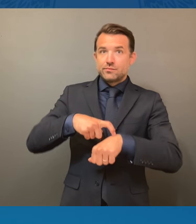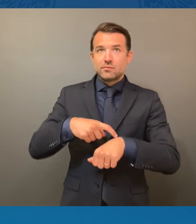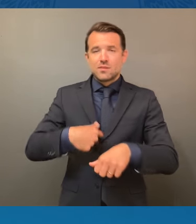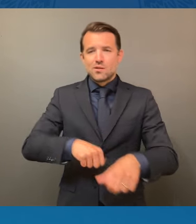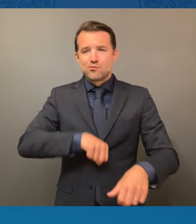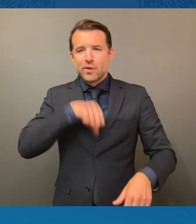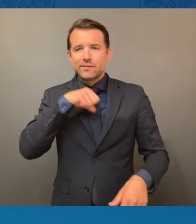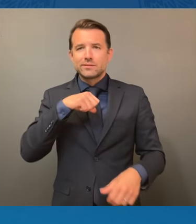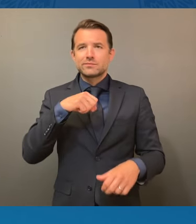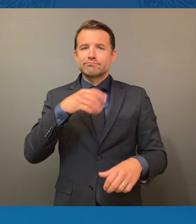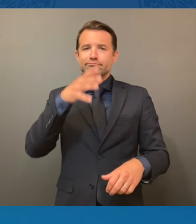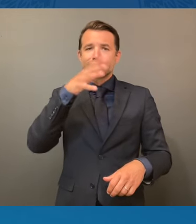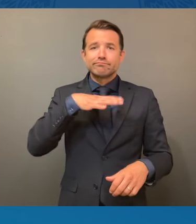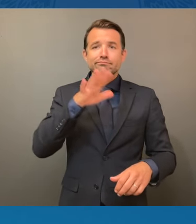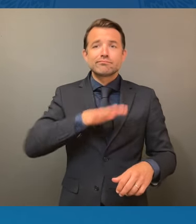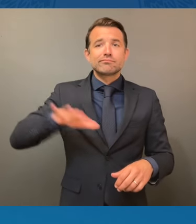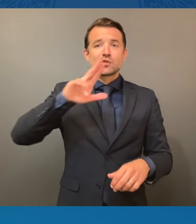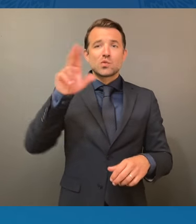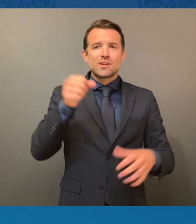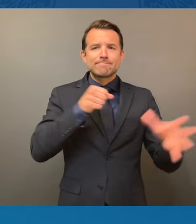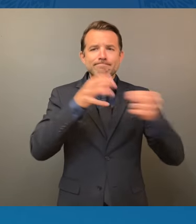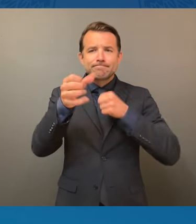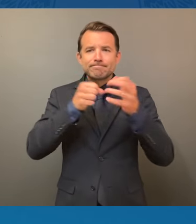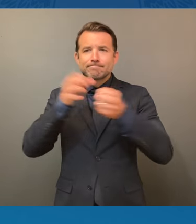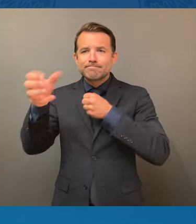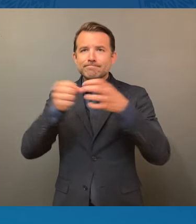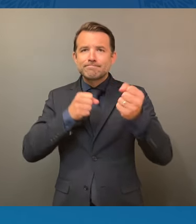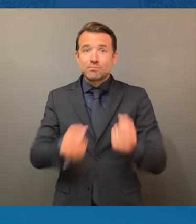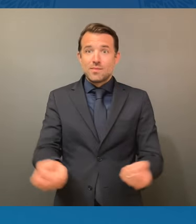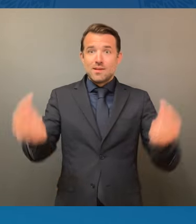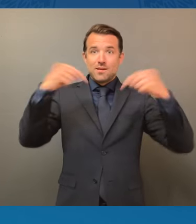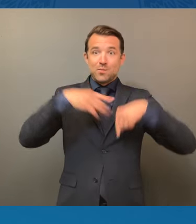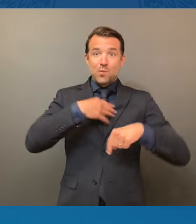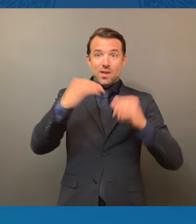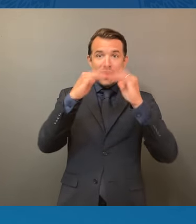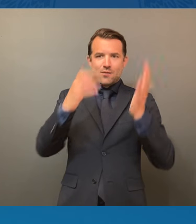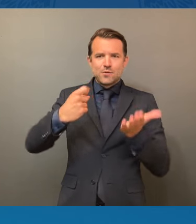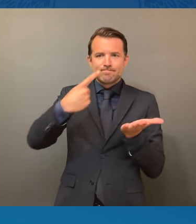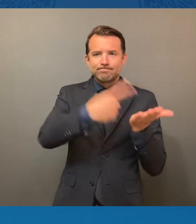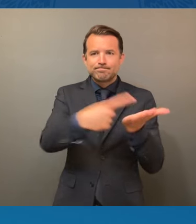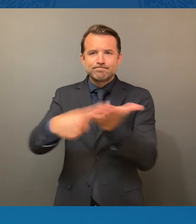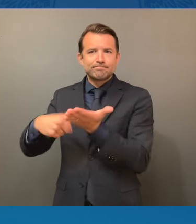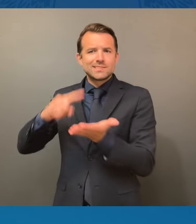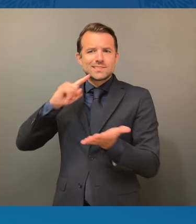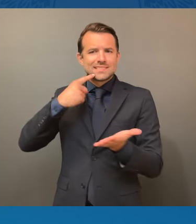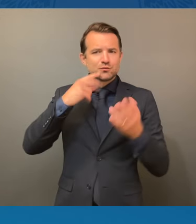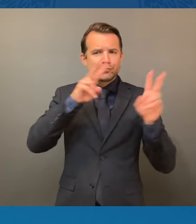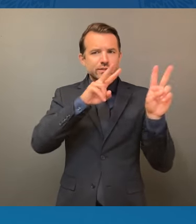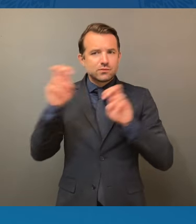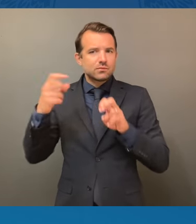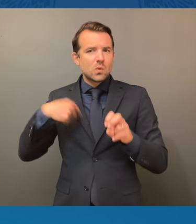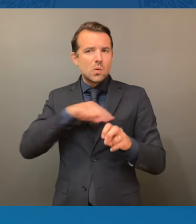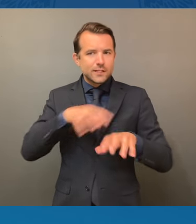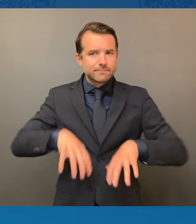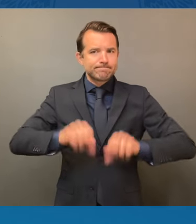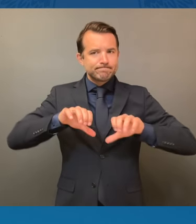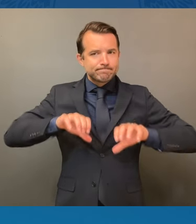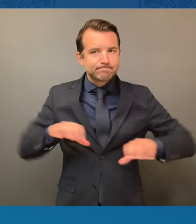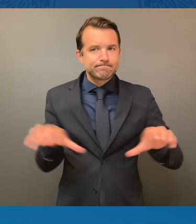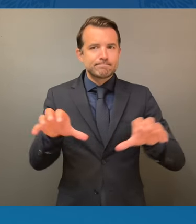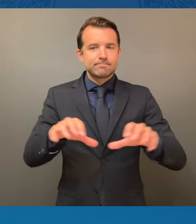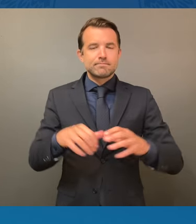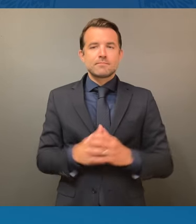the country at the White House to discuss this critical issue. And we took action then, because it can't just be